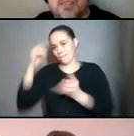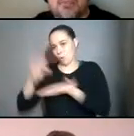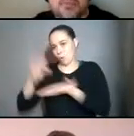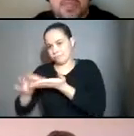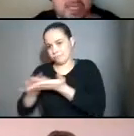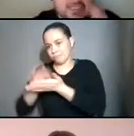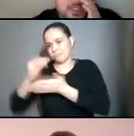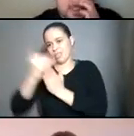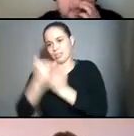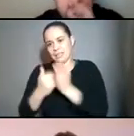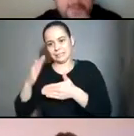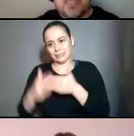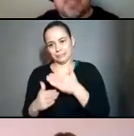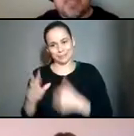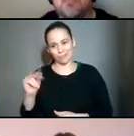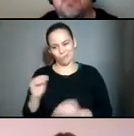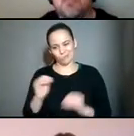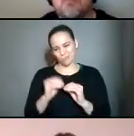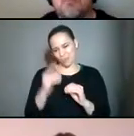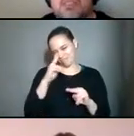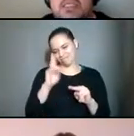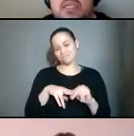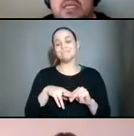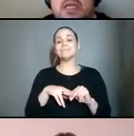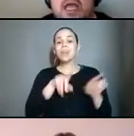Students can also click next to the house.